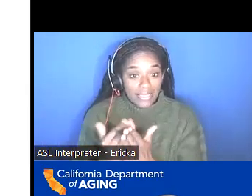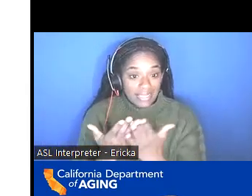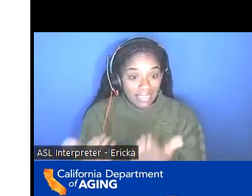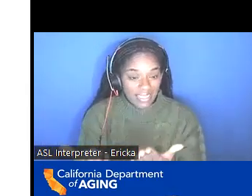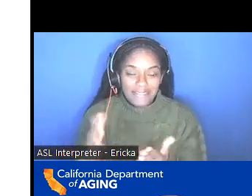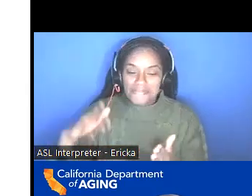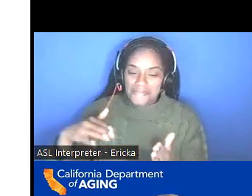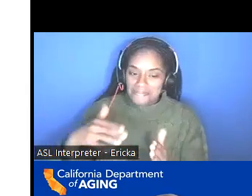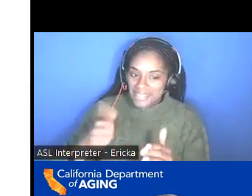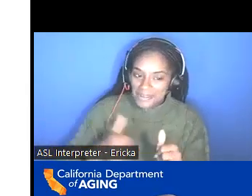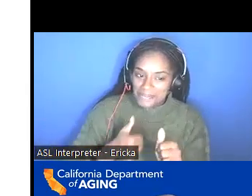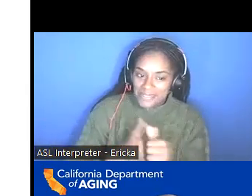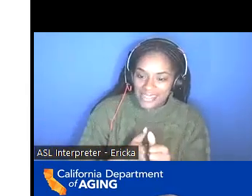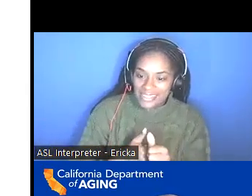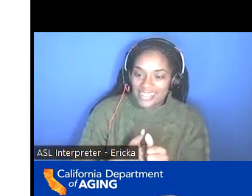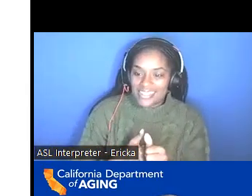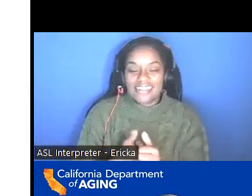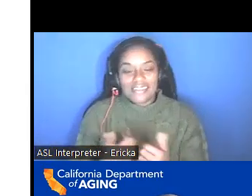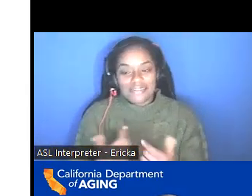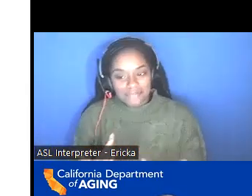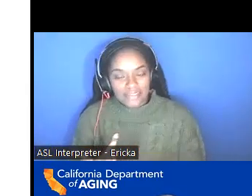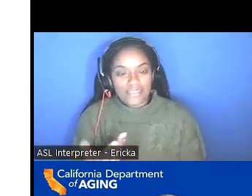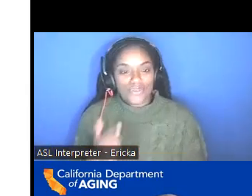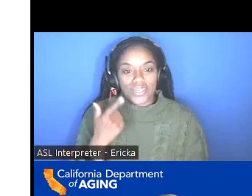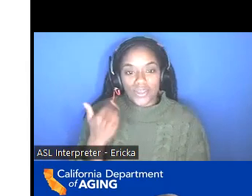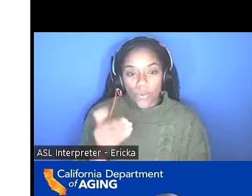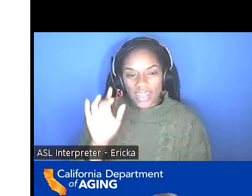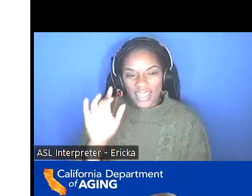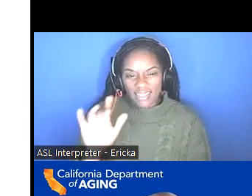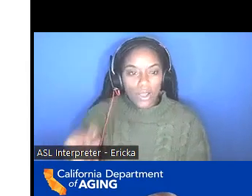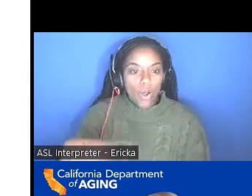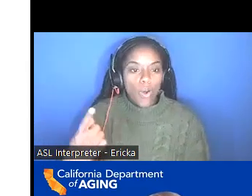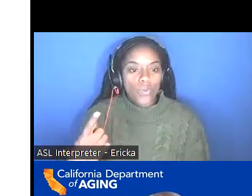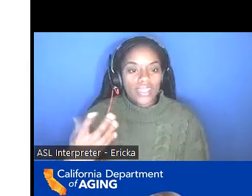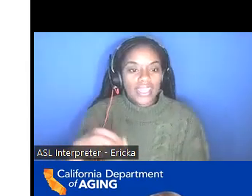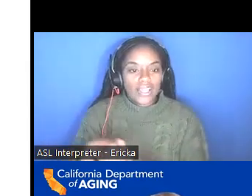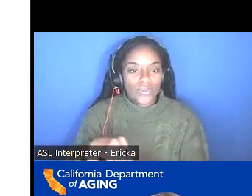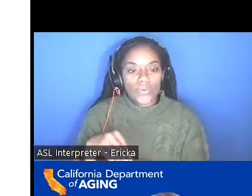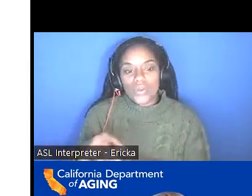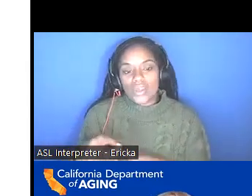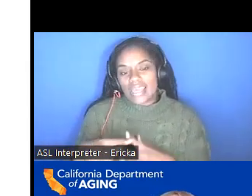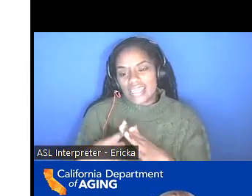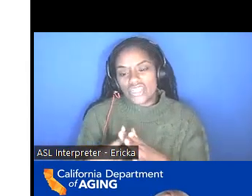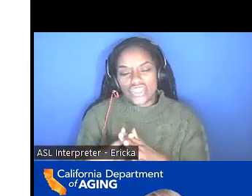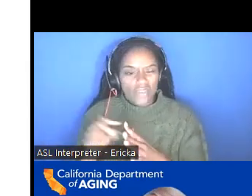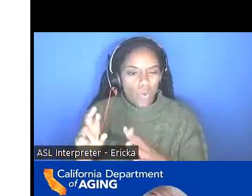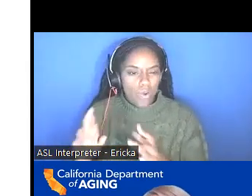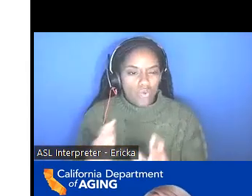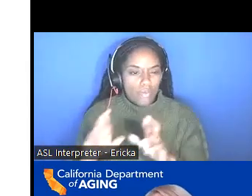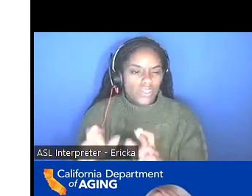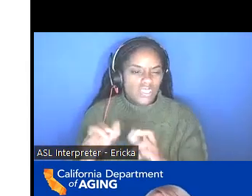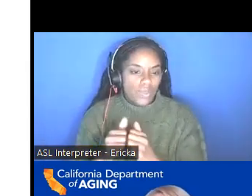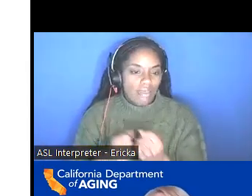yet for those. So that's why you would use that feature. You'd go ahead and click only include initiatives or reports with